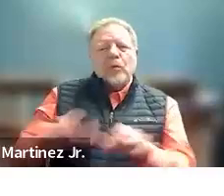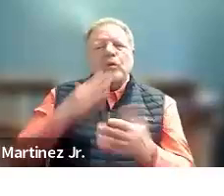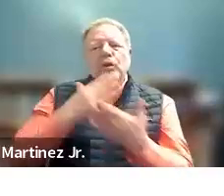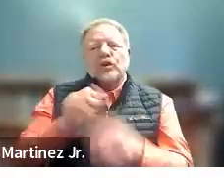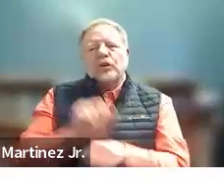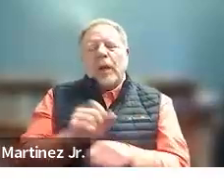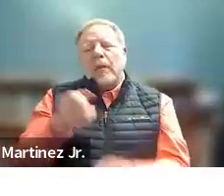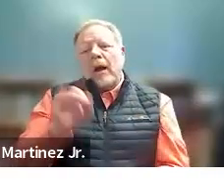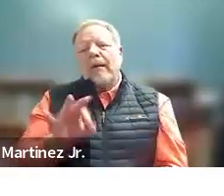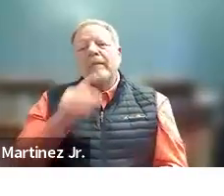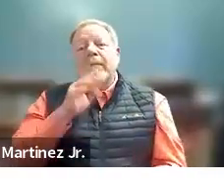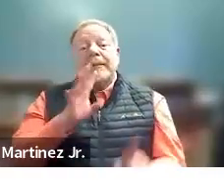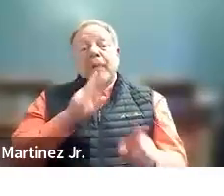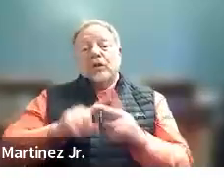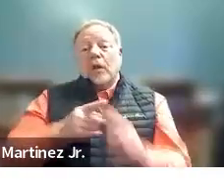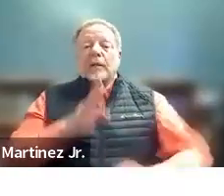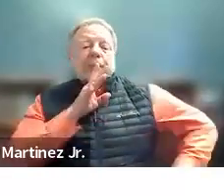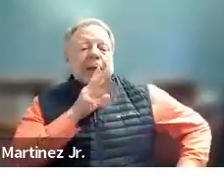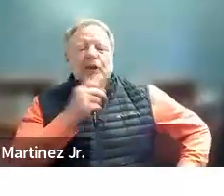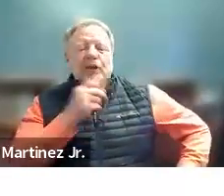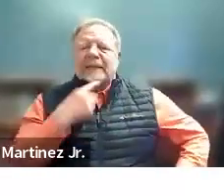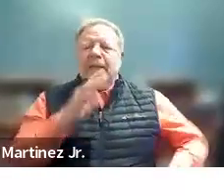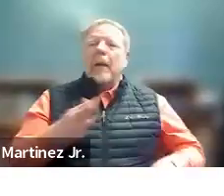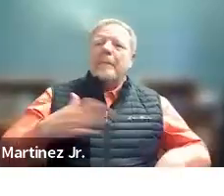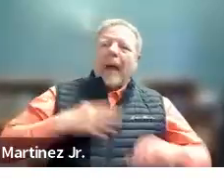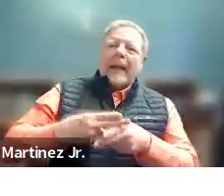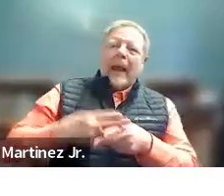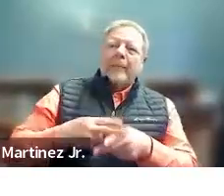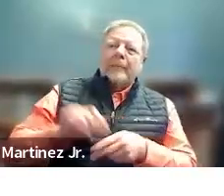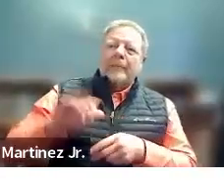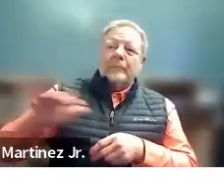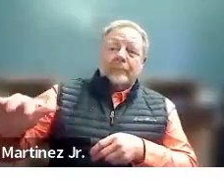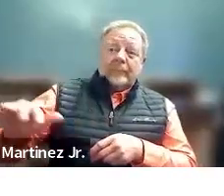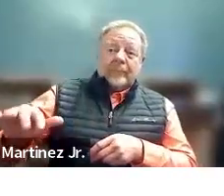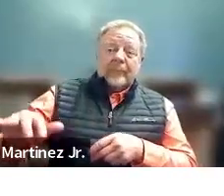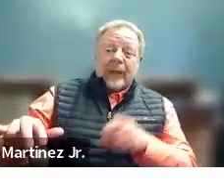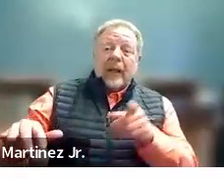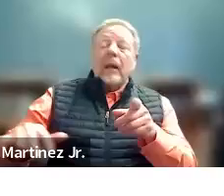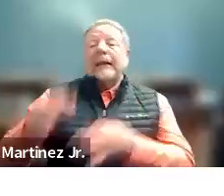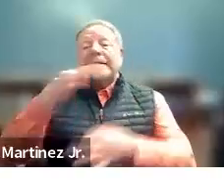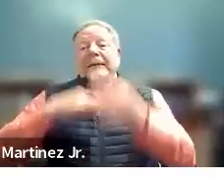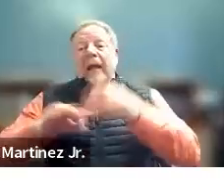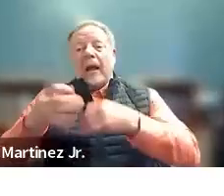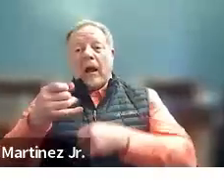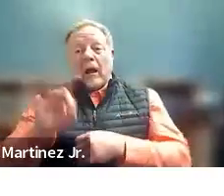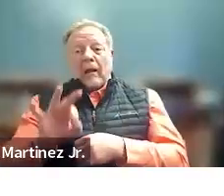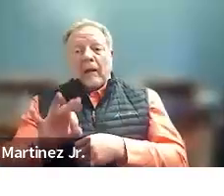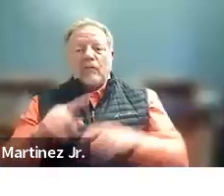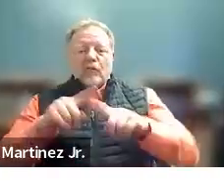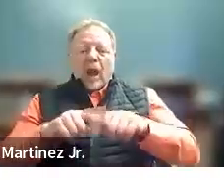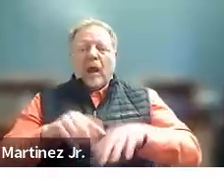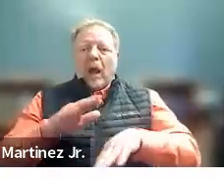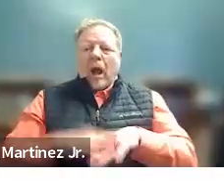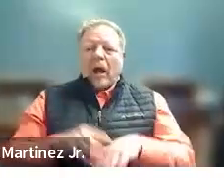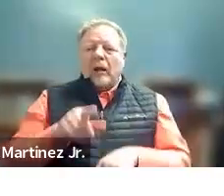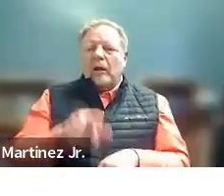when the speaker starts talking, she says what her name is. Um, rather than just relying on like